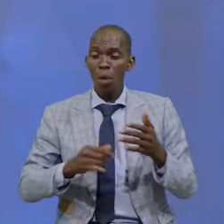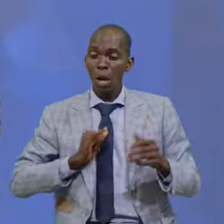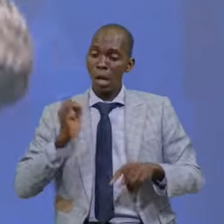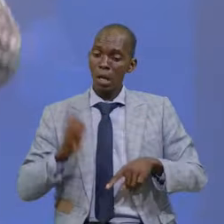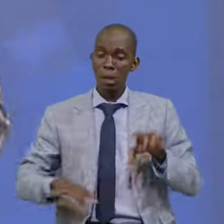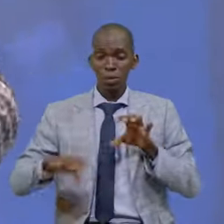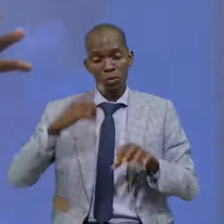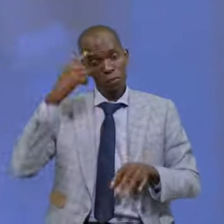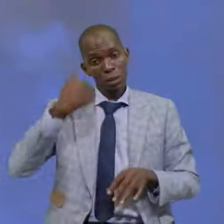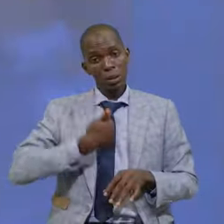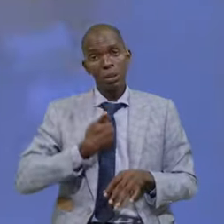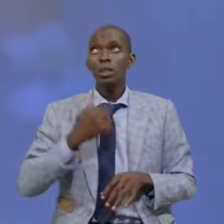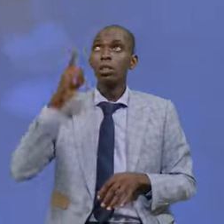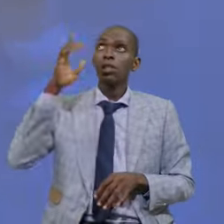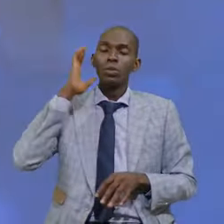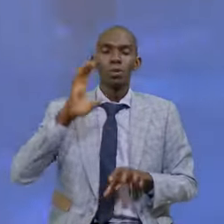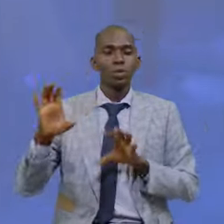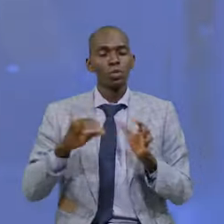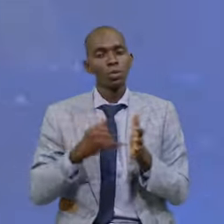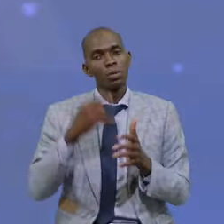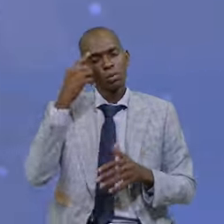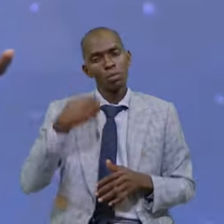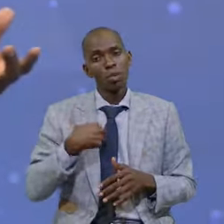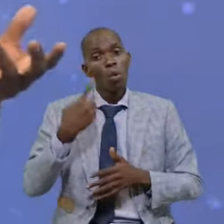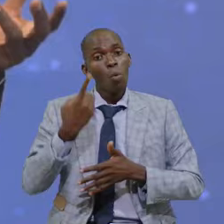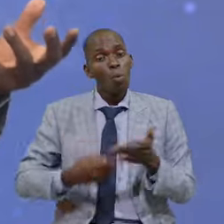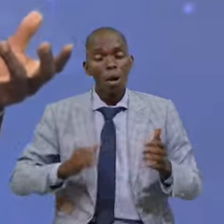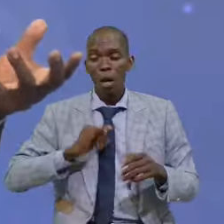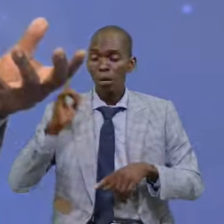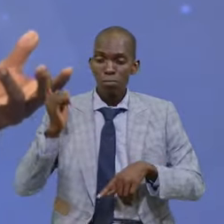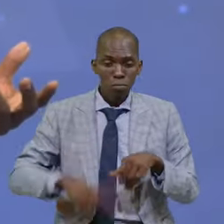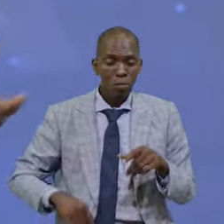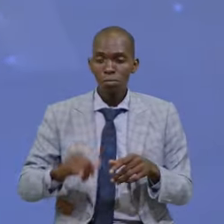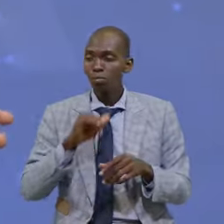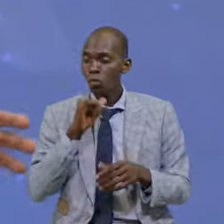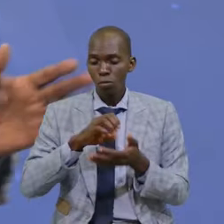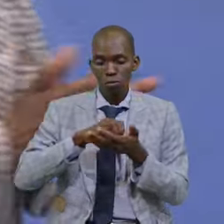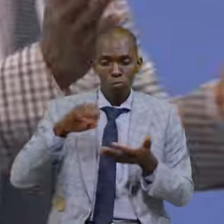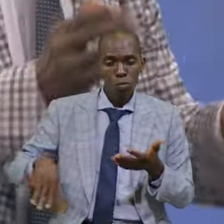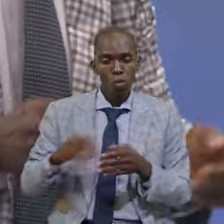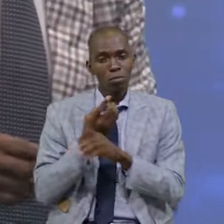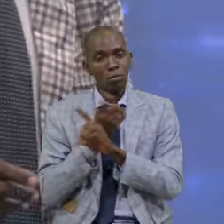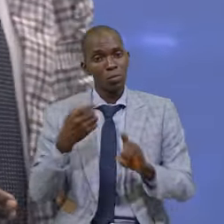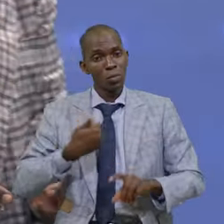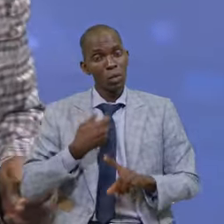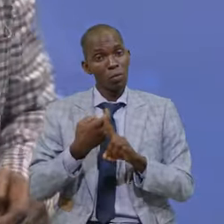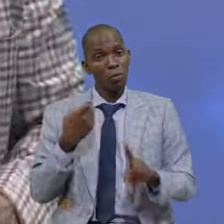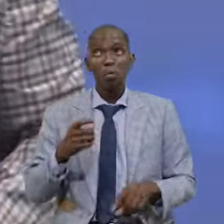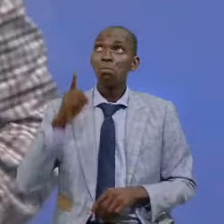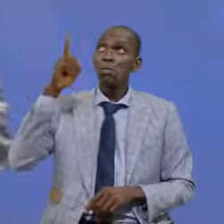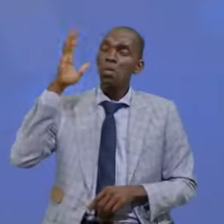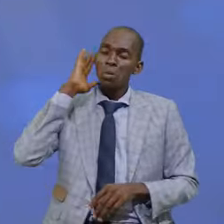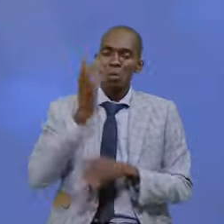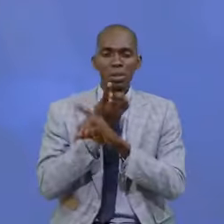for me. What I cannot extricate and deliver myself from, he will deliver